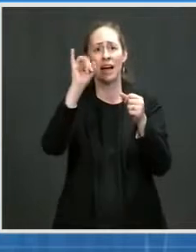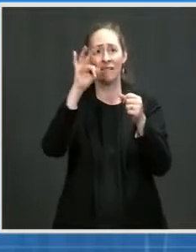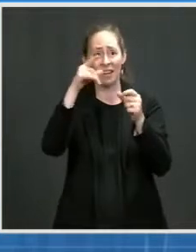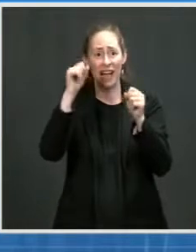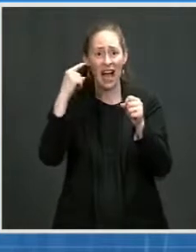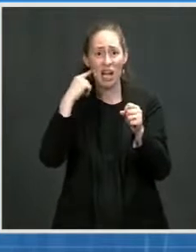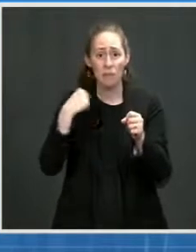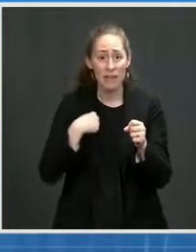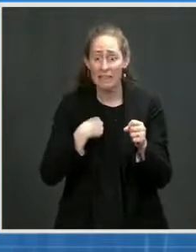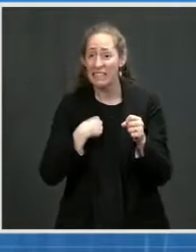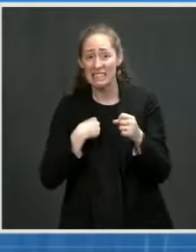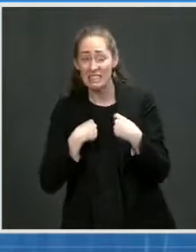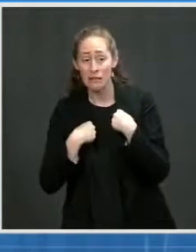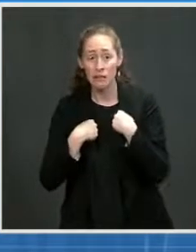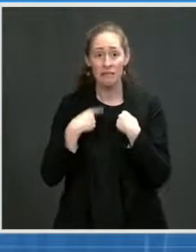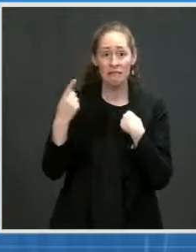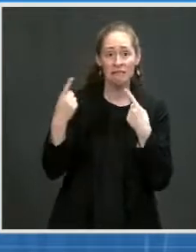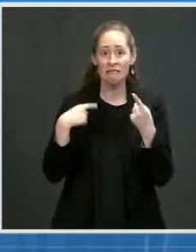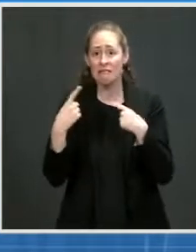Yeah, they can't hear.